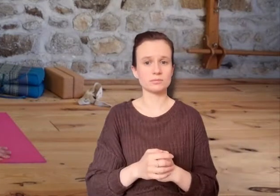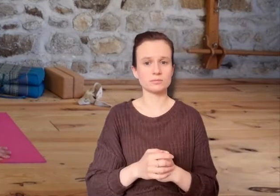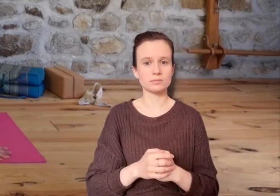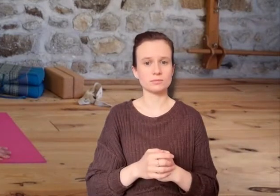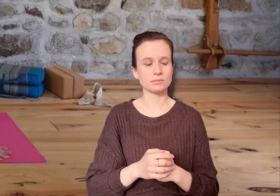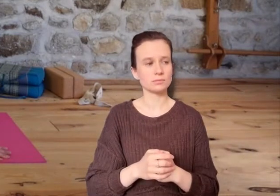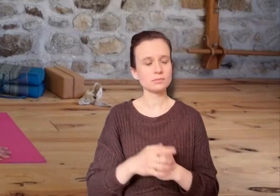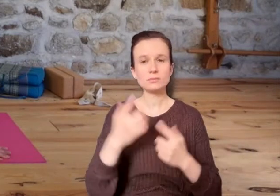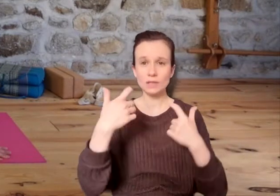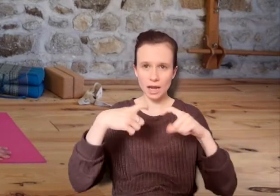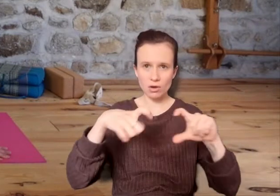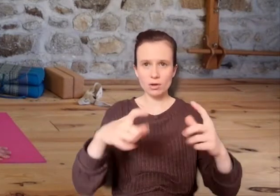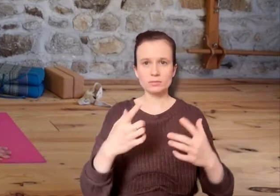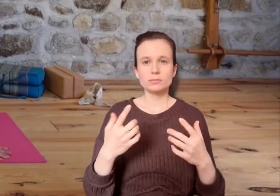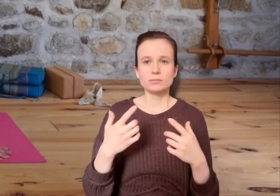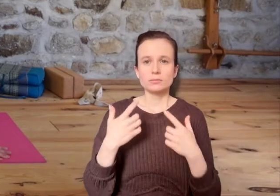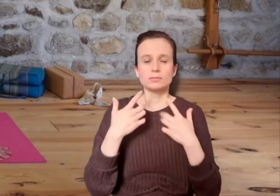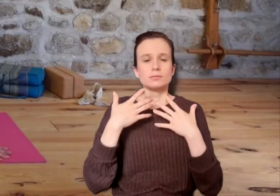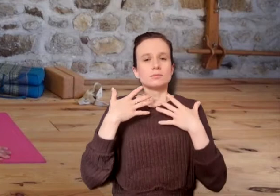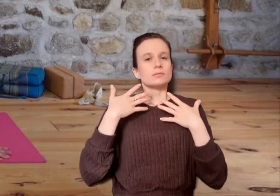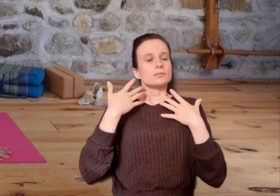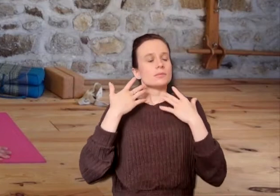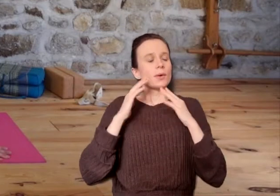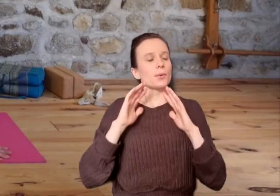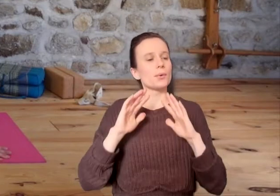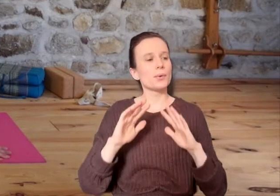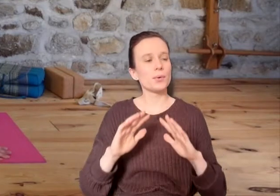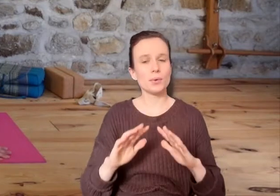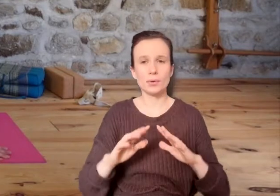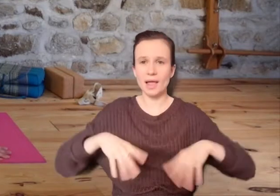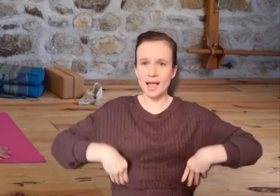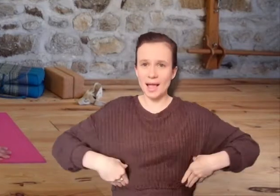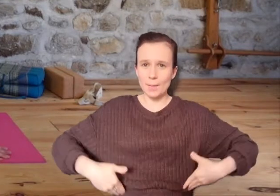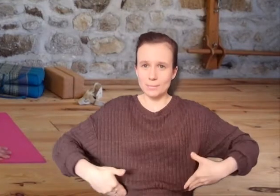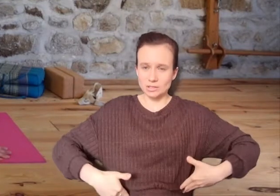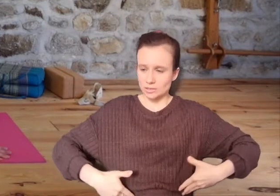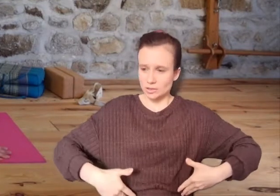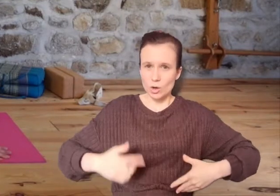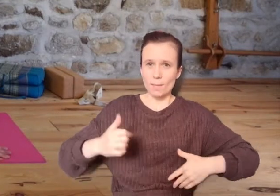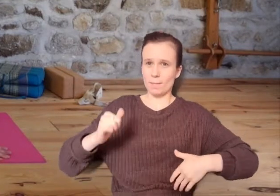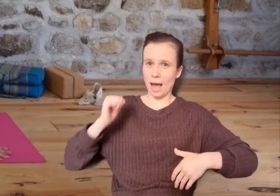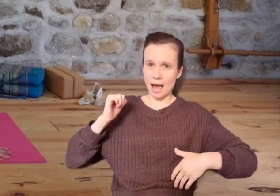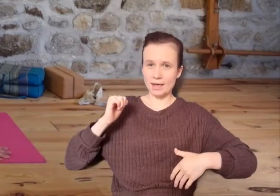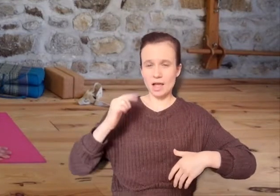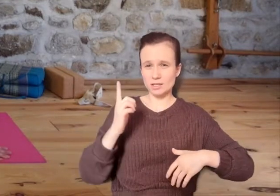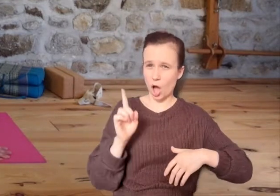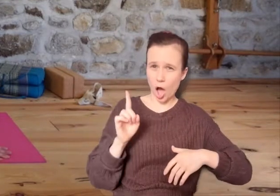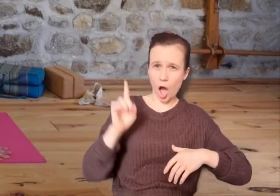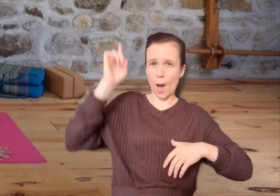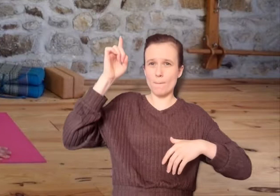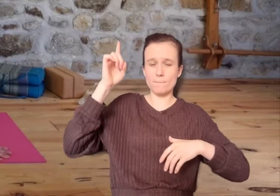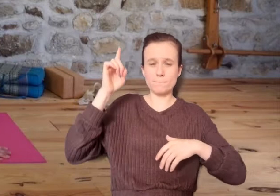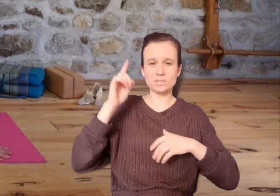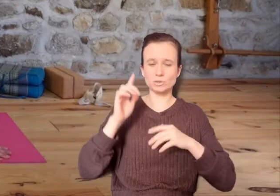Keep the breath rolling. Keep pushing the hips back and up to the ceiling. I'm really trying